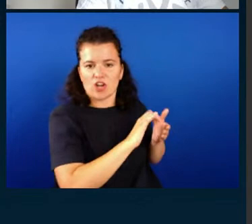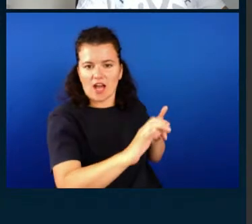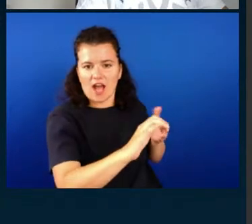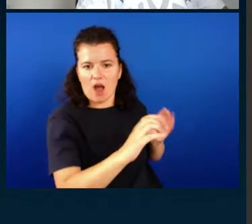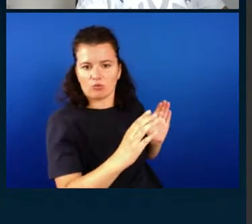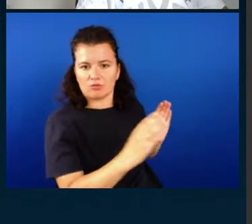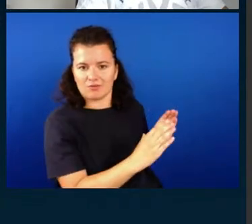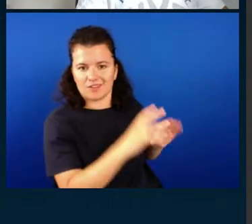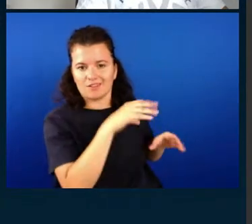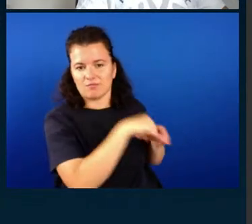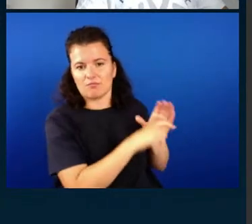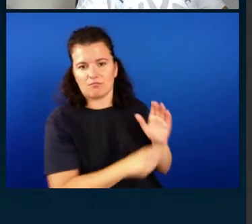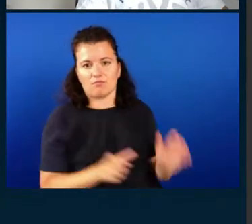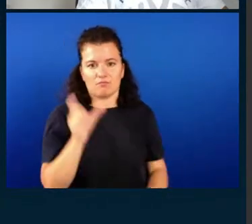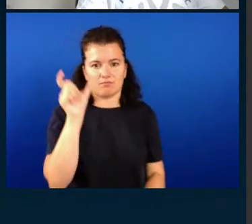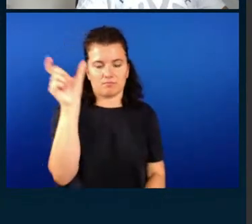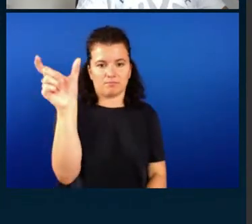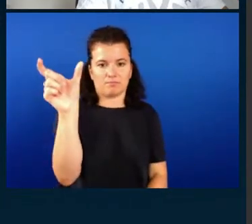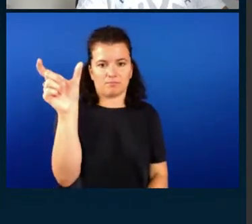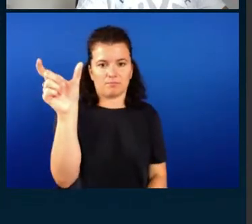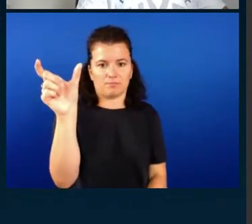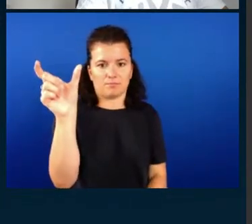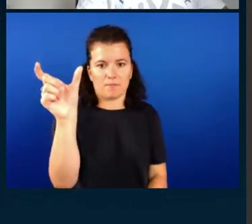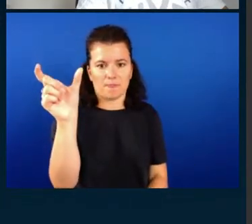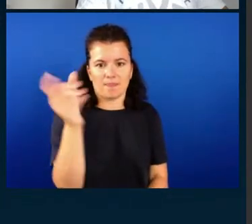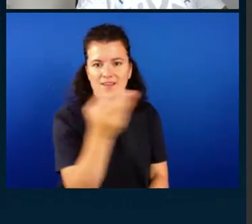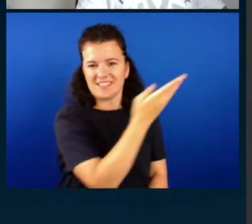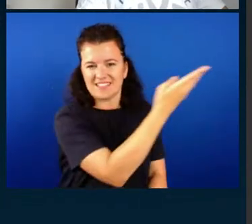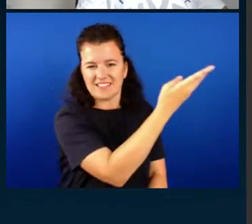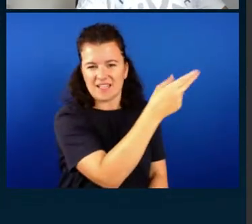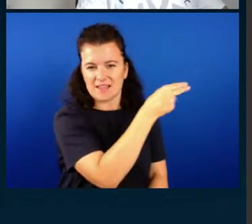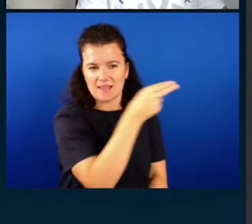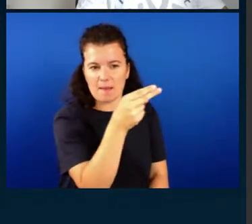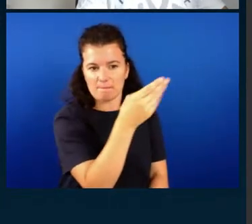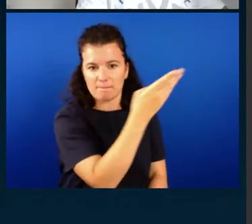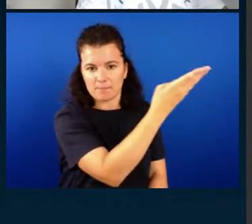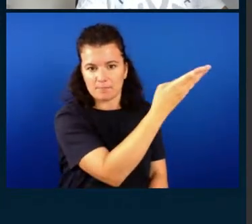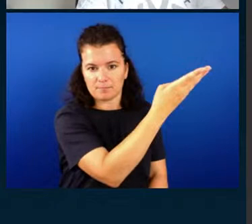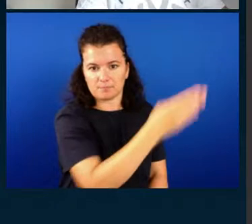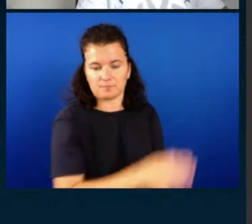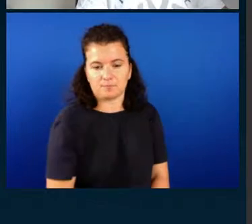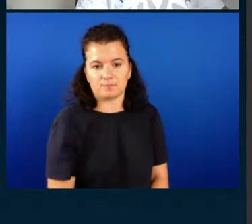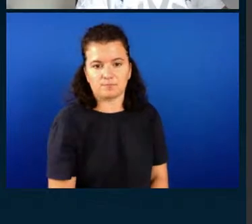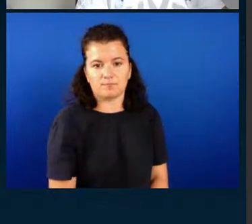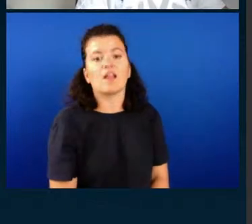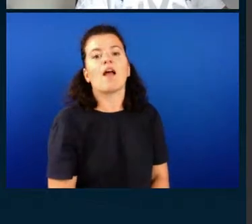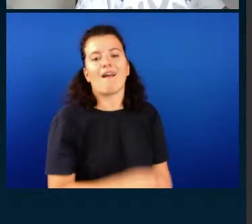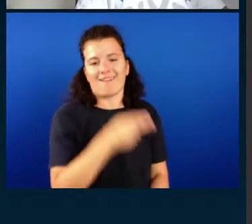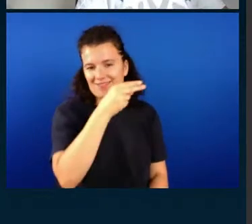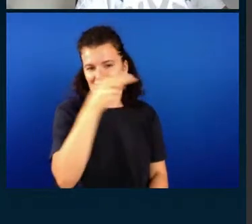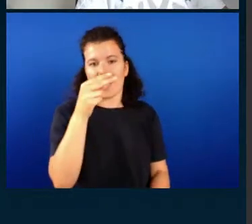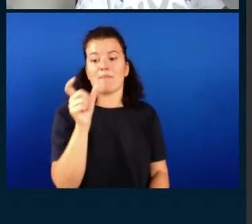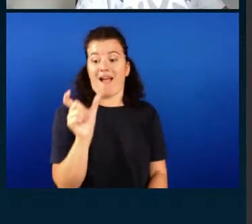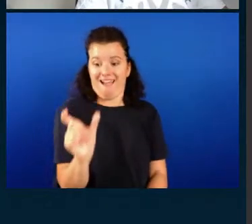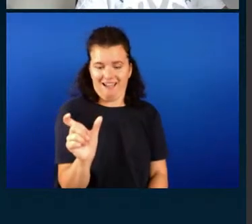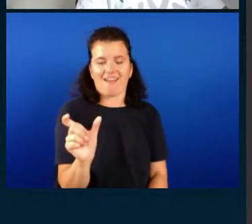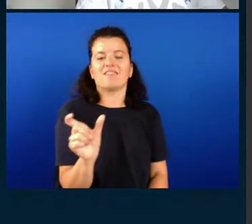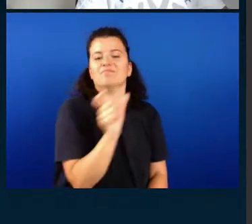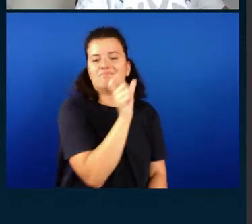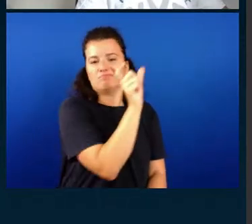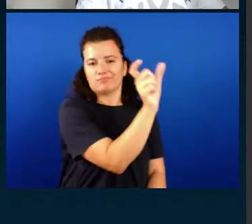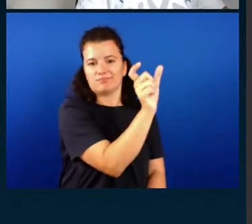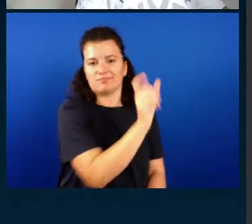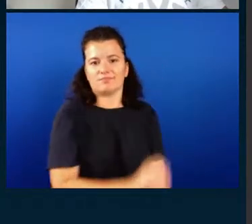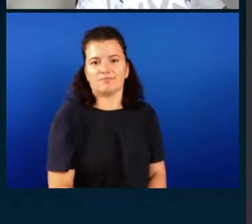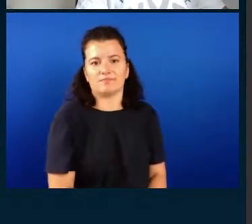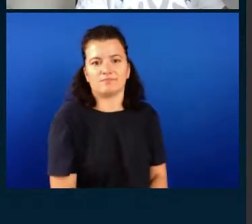one in a minute. A storage account, and storage account has, okay, give a name of a storage account, and then you are there. And remember I